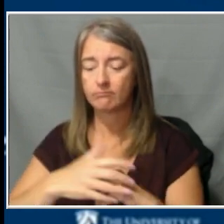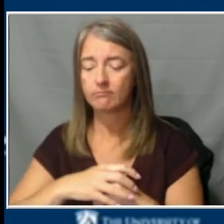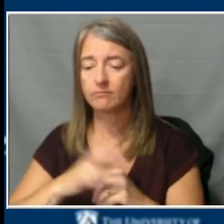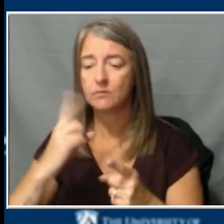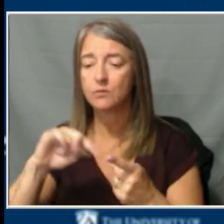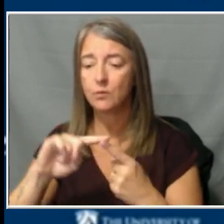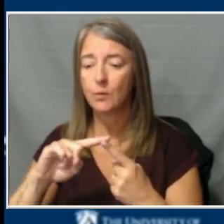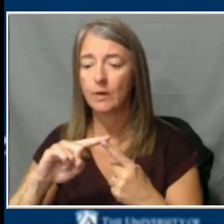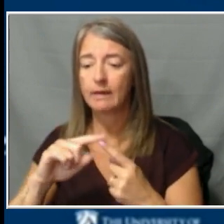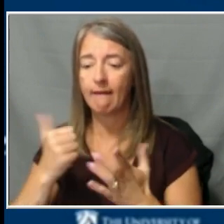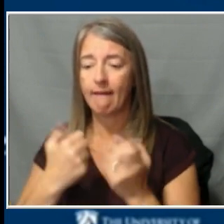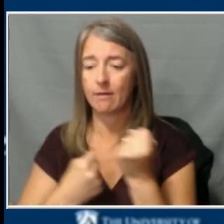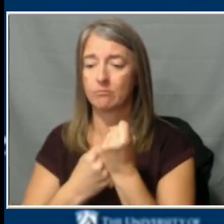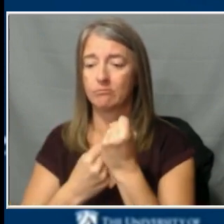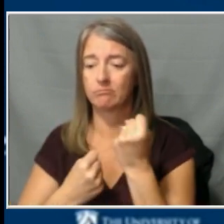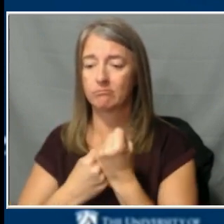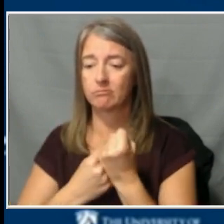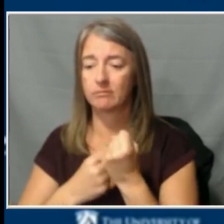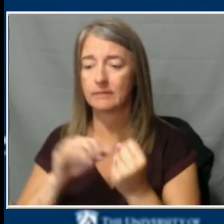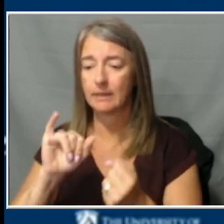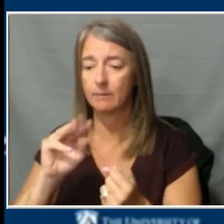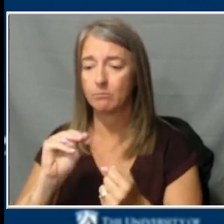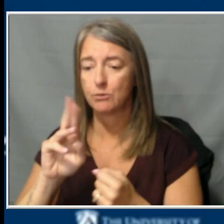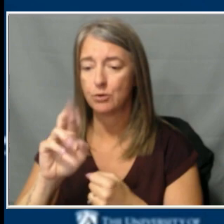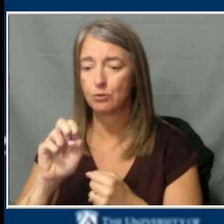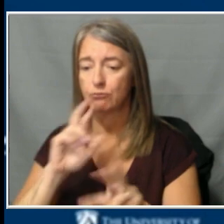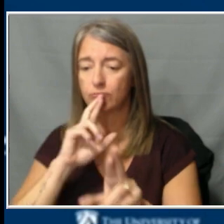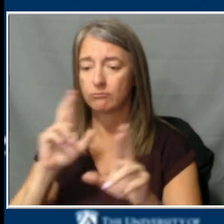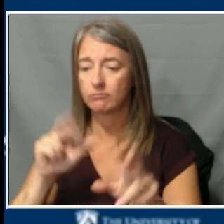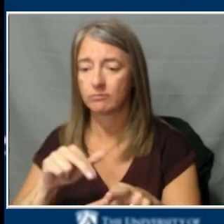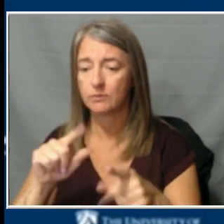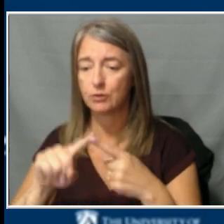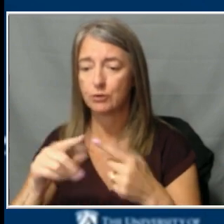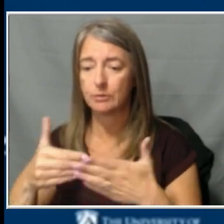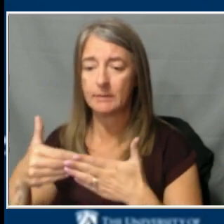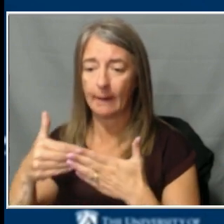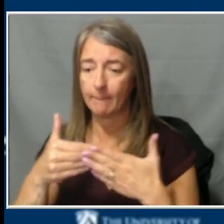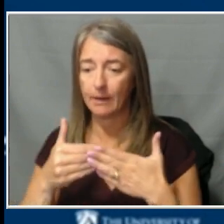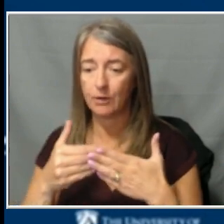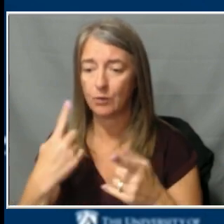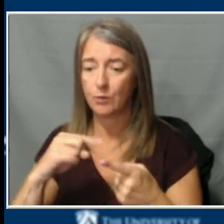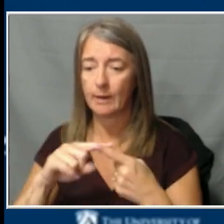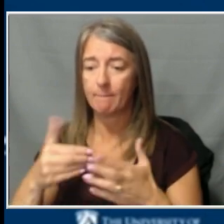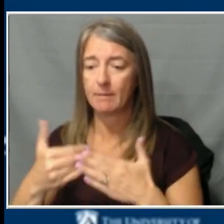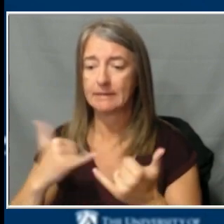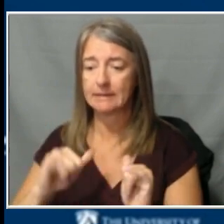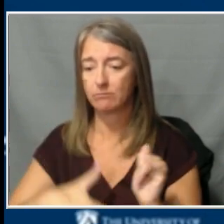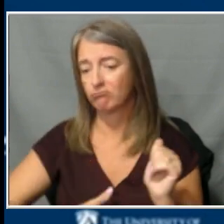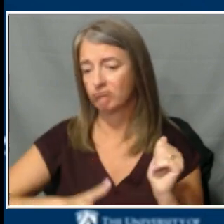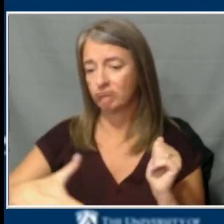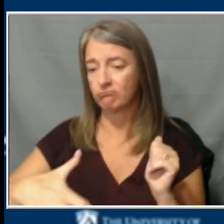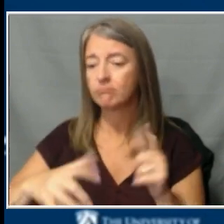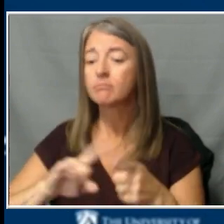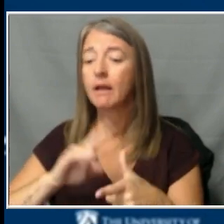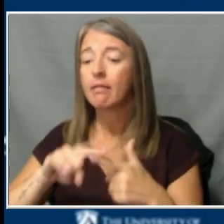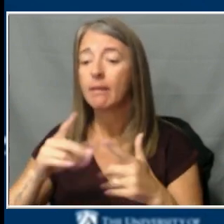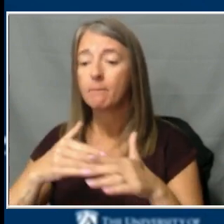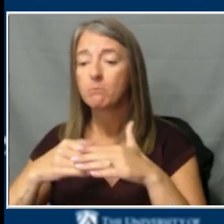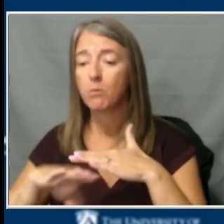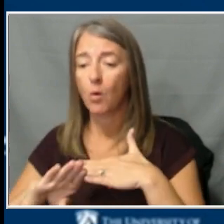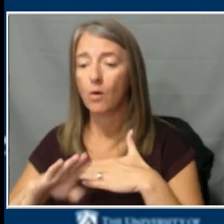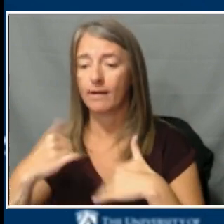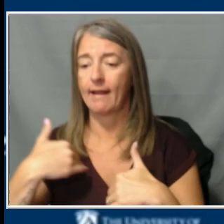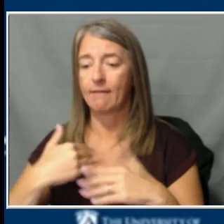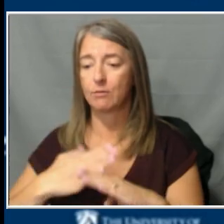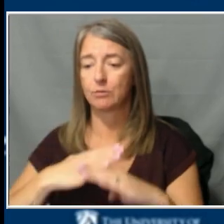to help boost an immune response and then provide that immune response to baby while baby is still in the womb. And then when they are born, they